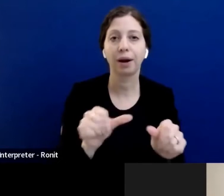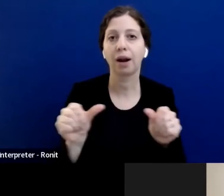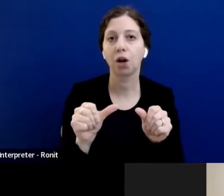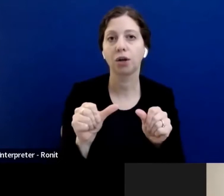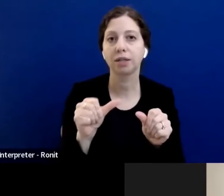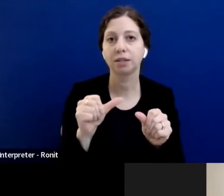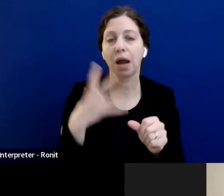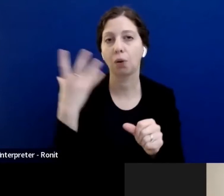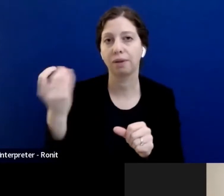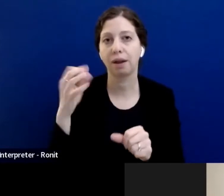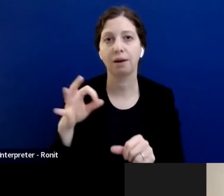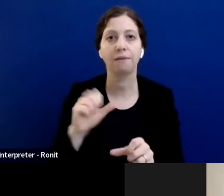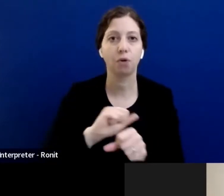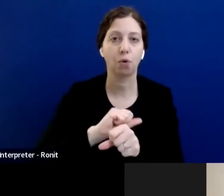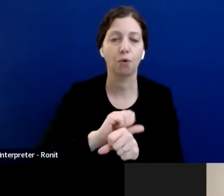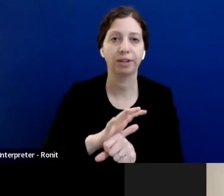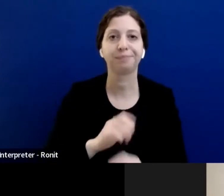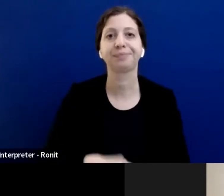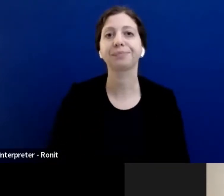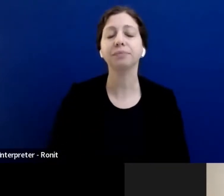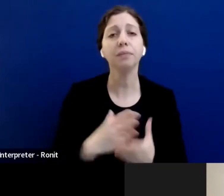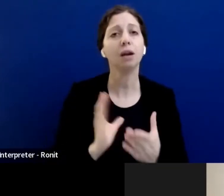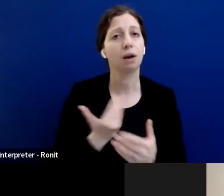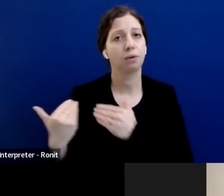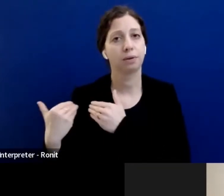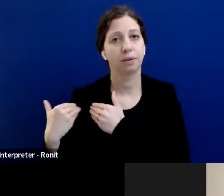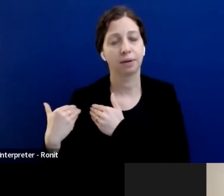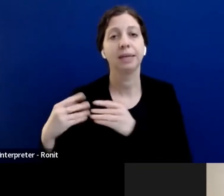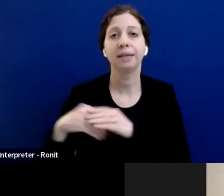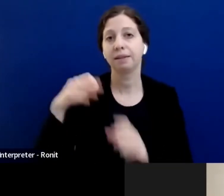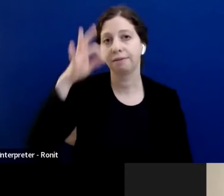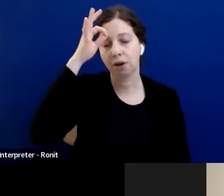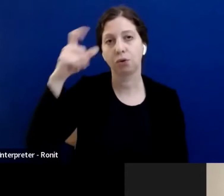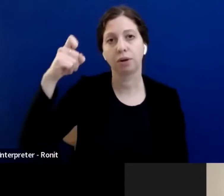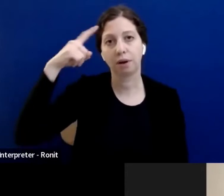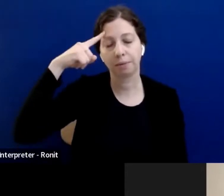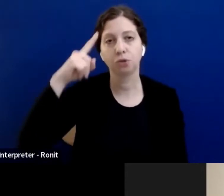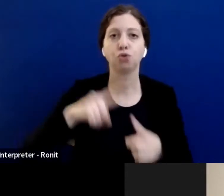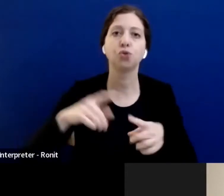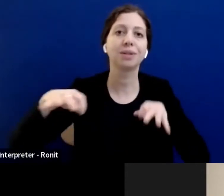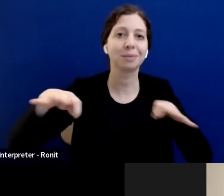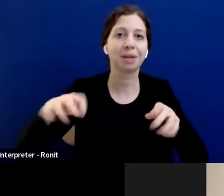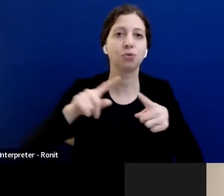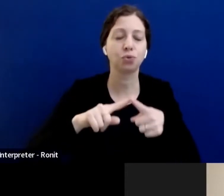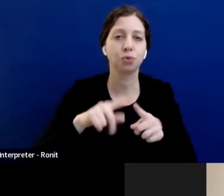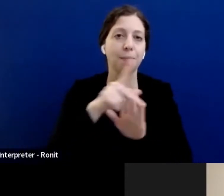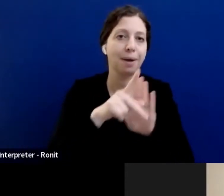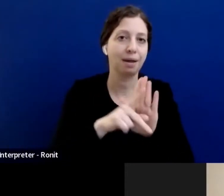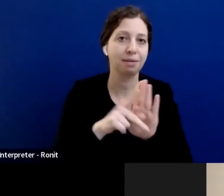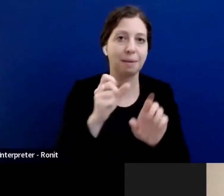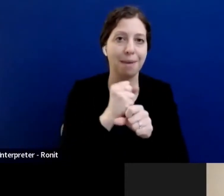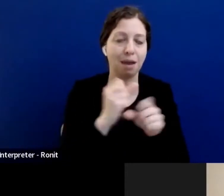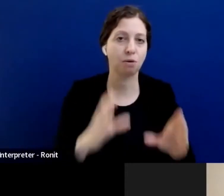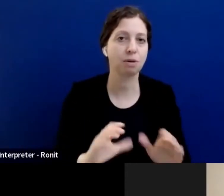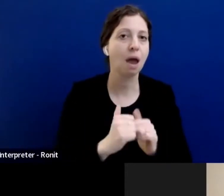of COVID. Part of our responsibility inside of the federal government is to explain to policymakers how